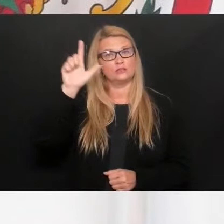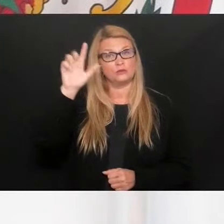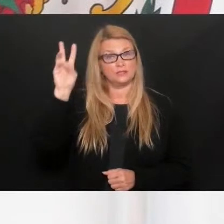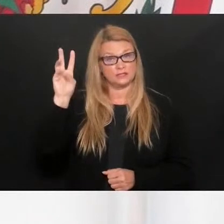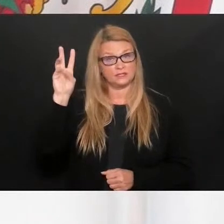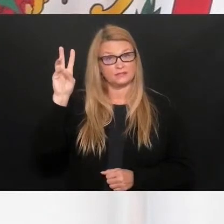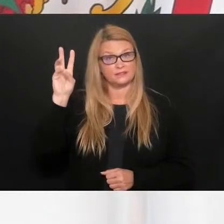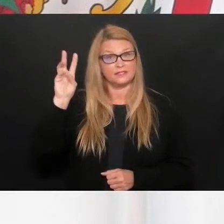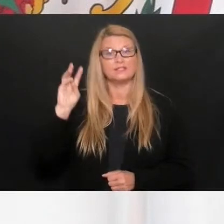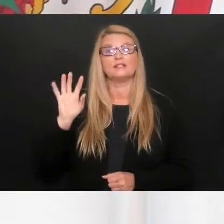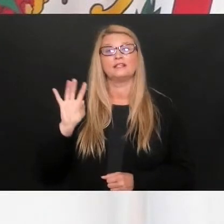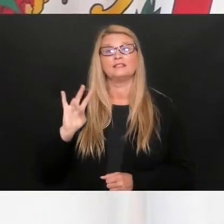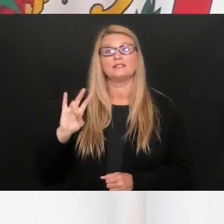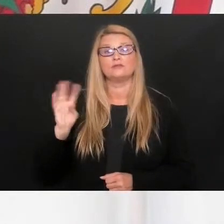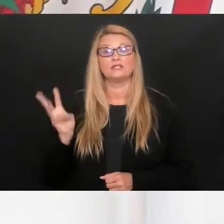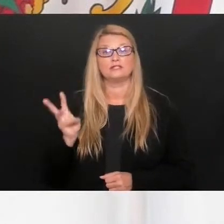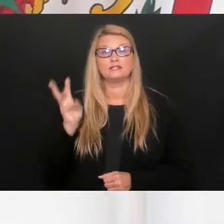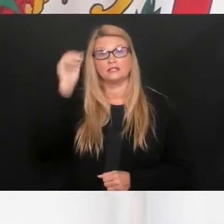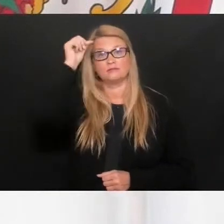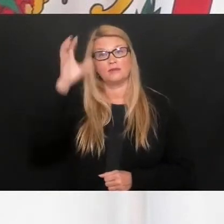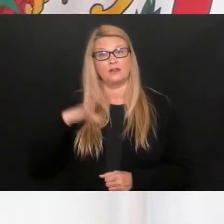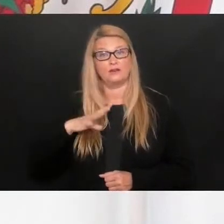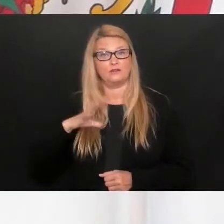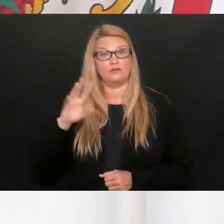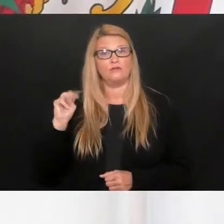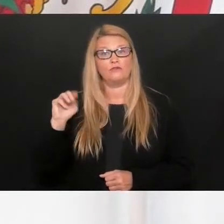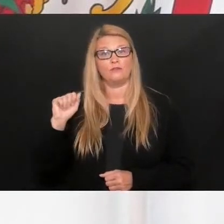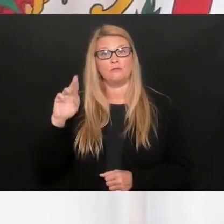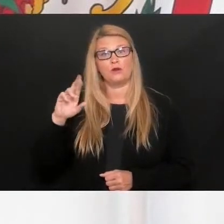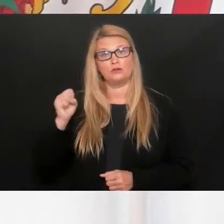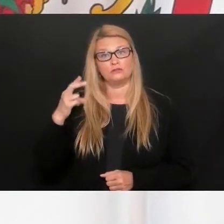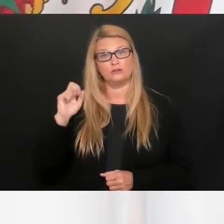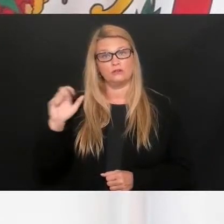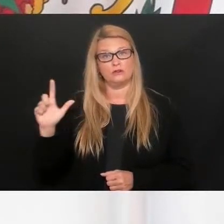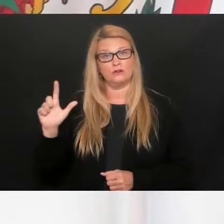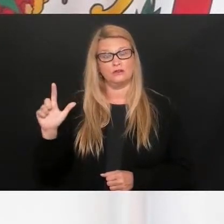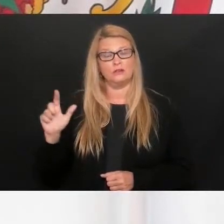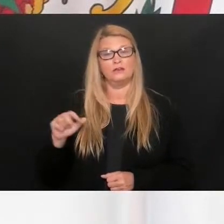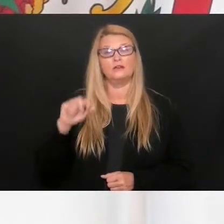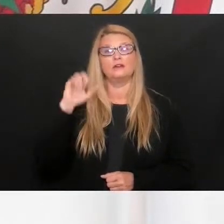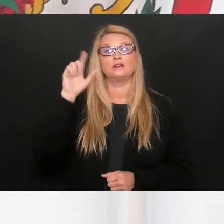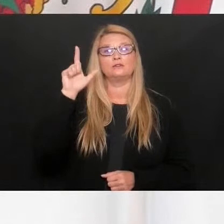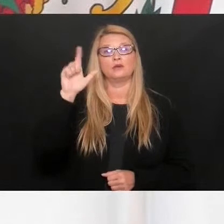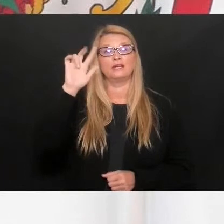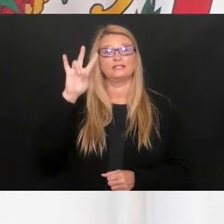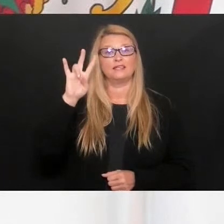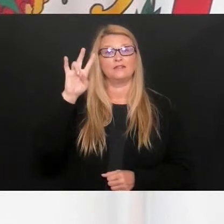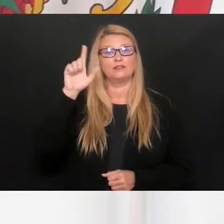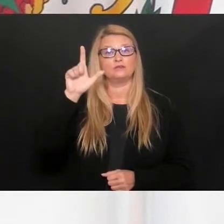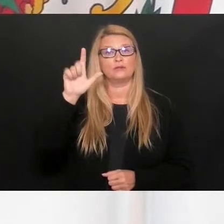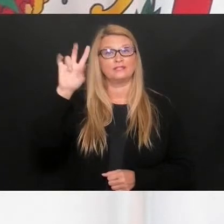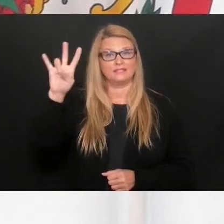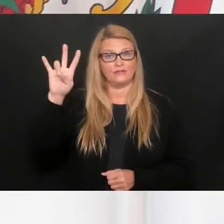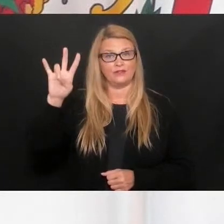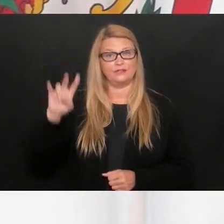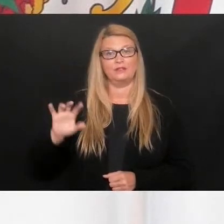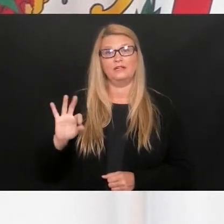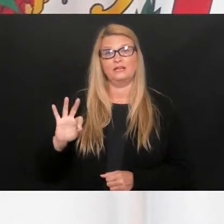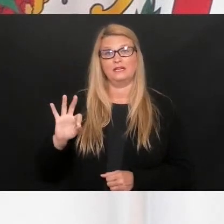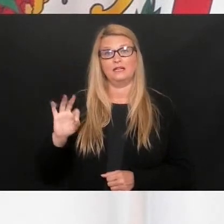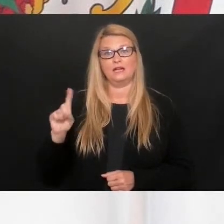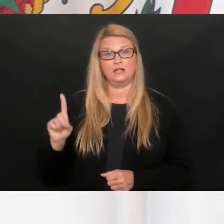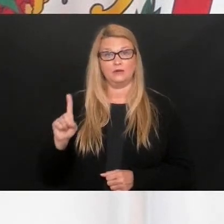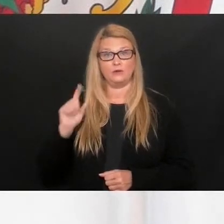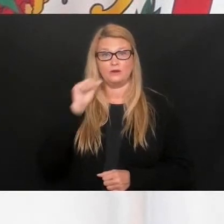2,726th death is a 76-year-old male from Marshall County. The 2,727th death is a